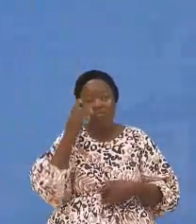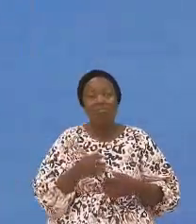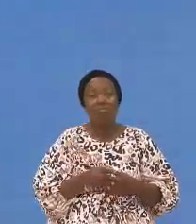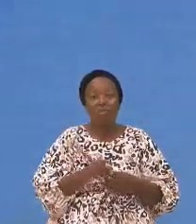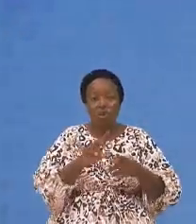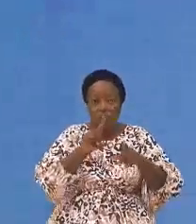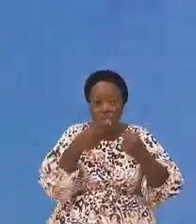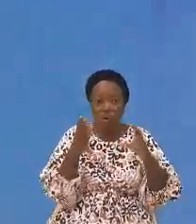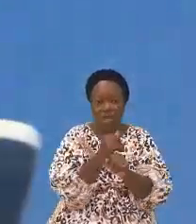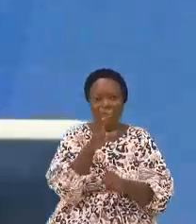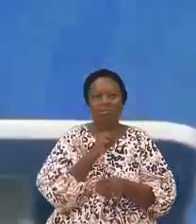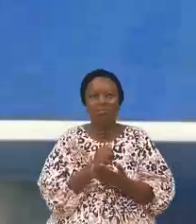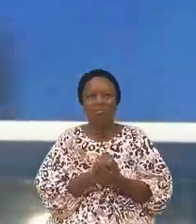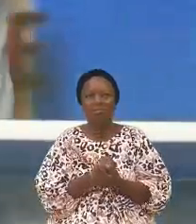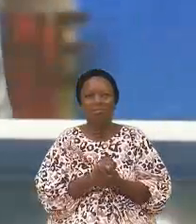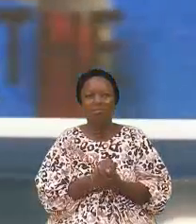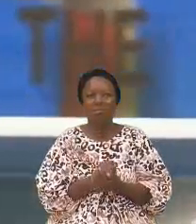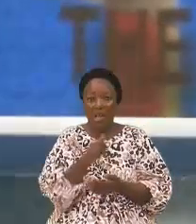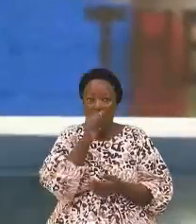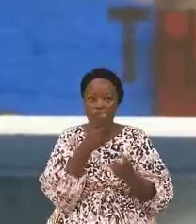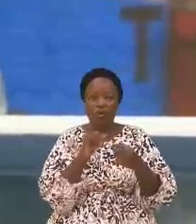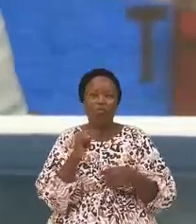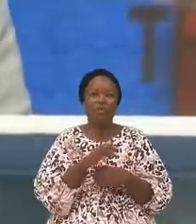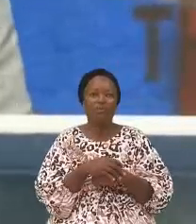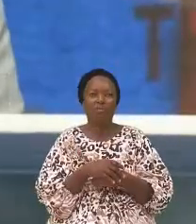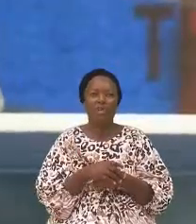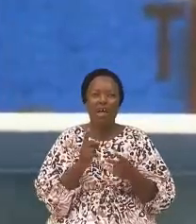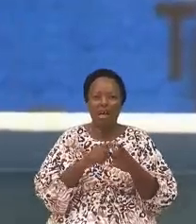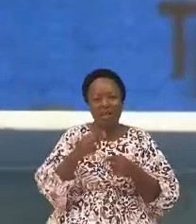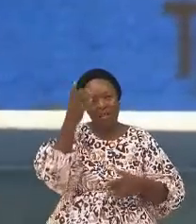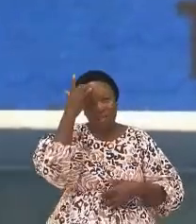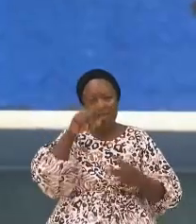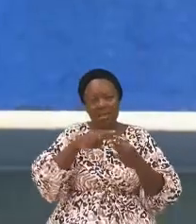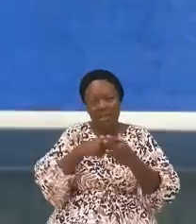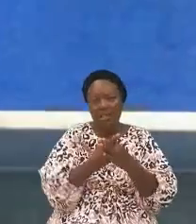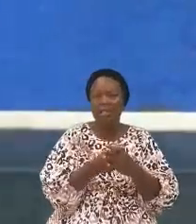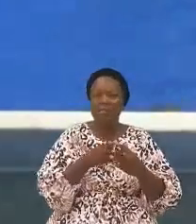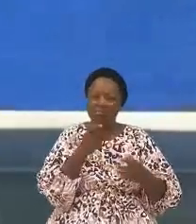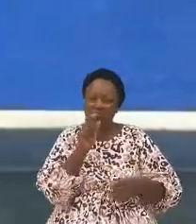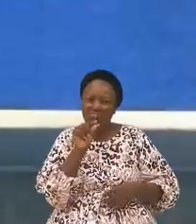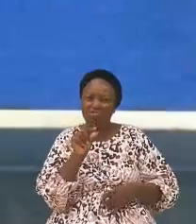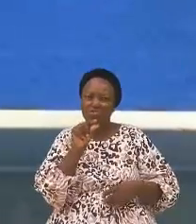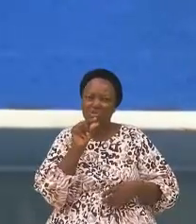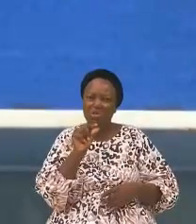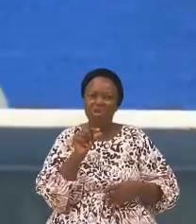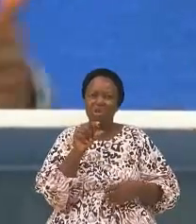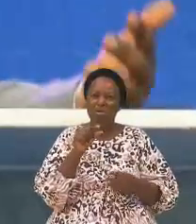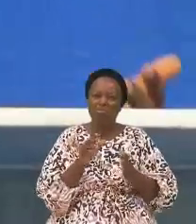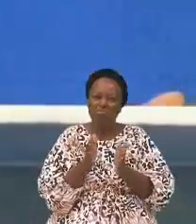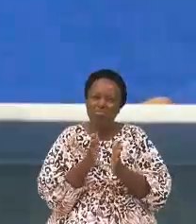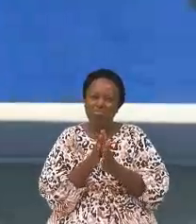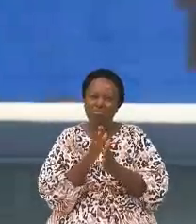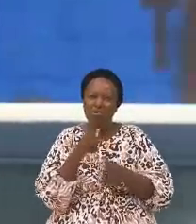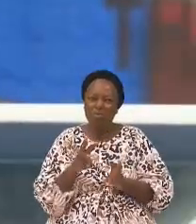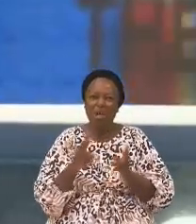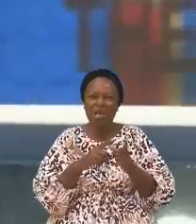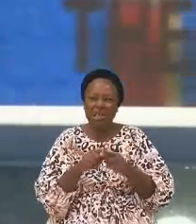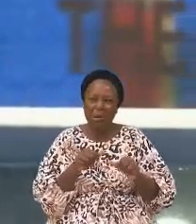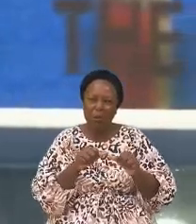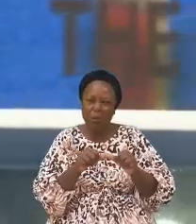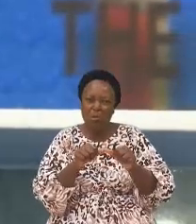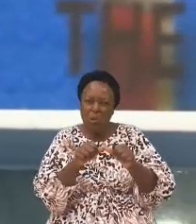sends the sickness ahead. Go get him. I'll be coming. And then the sickness starts